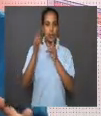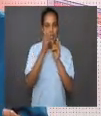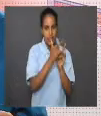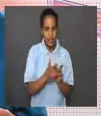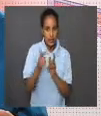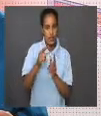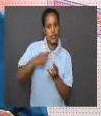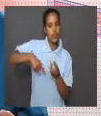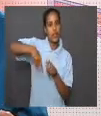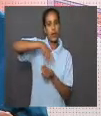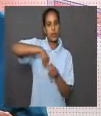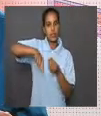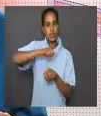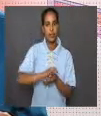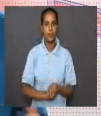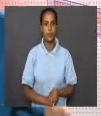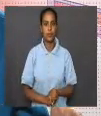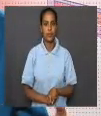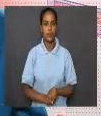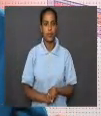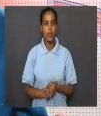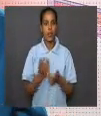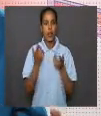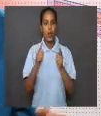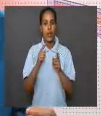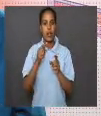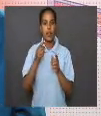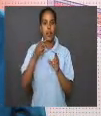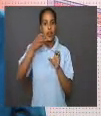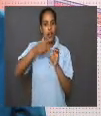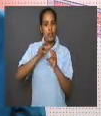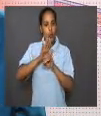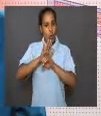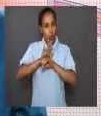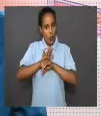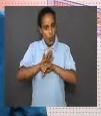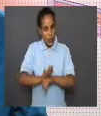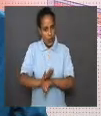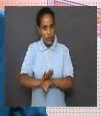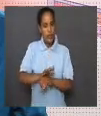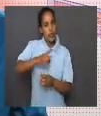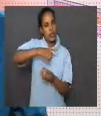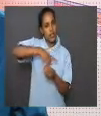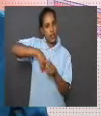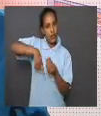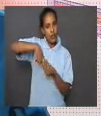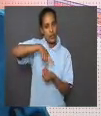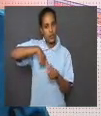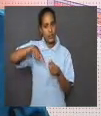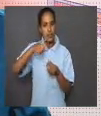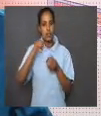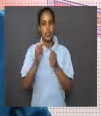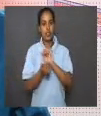system's surroundings. When a gas is compressed by its surroundings,